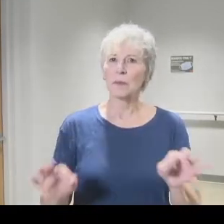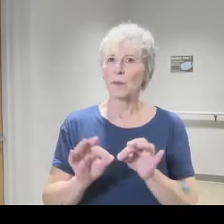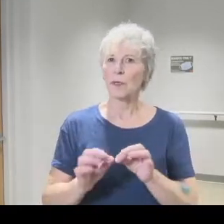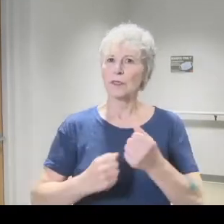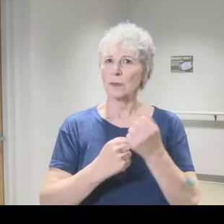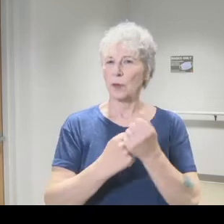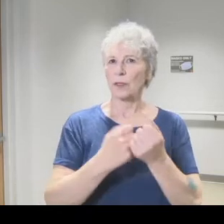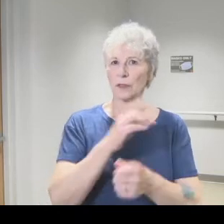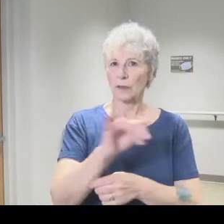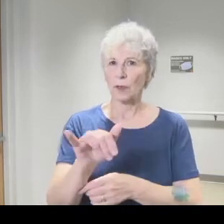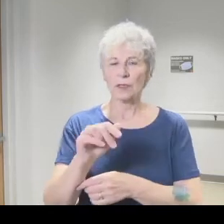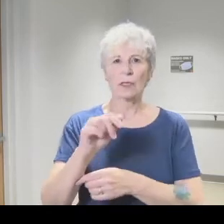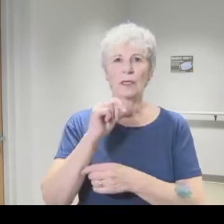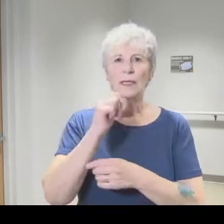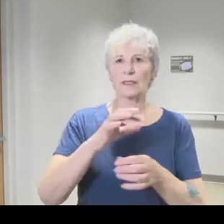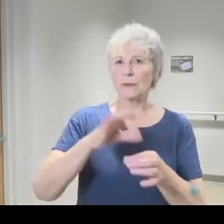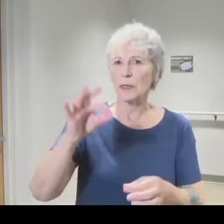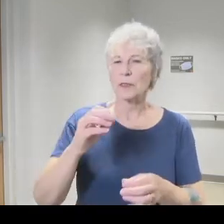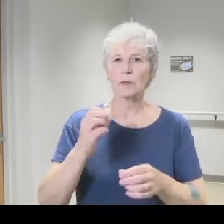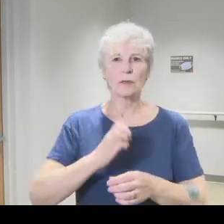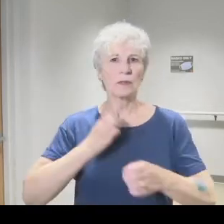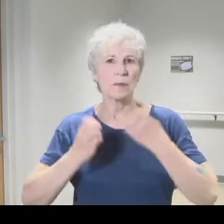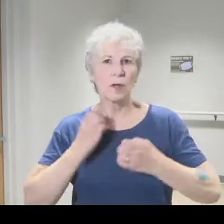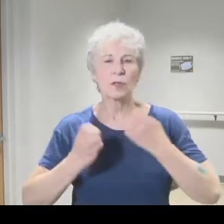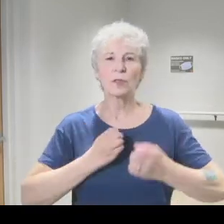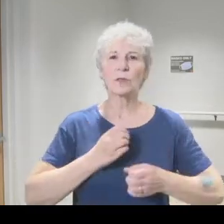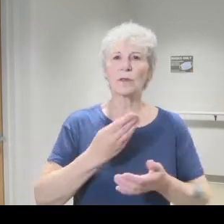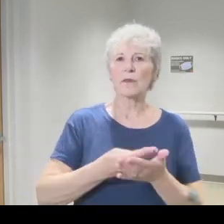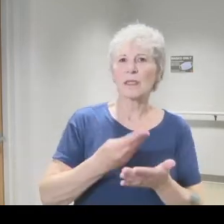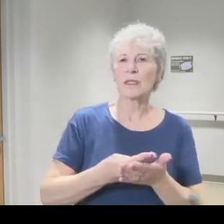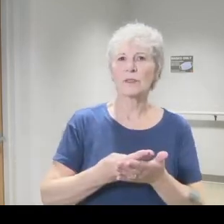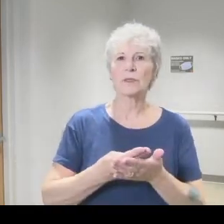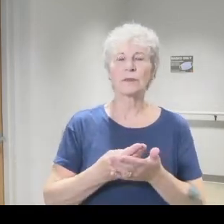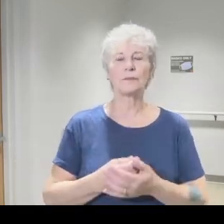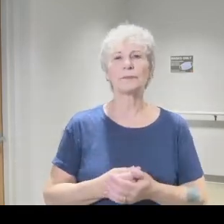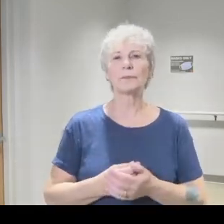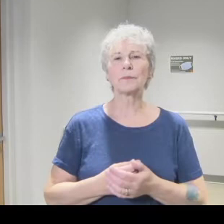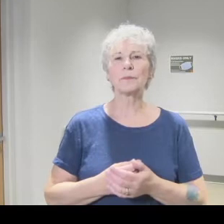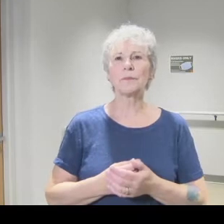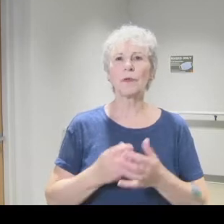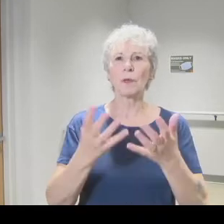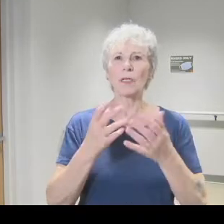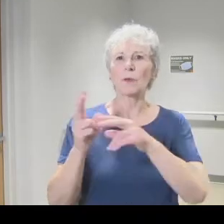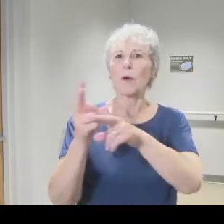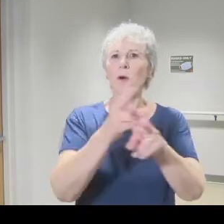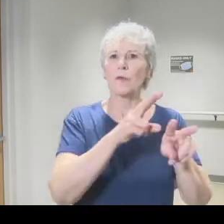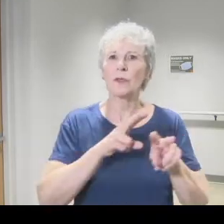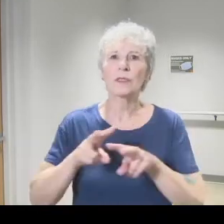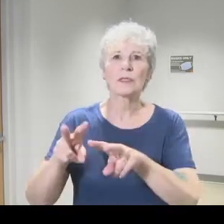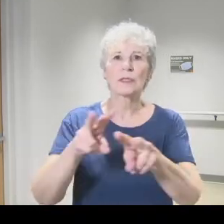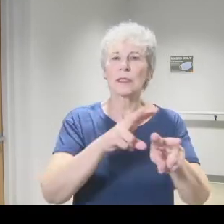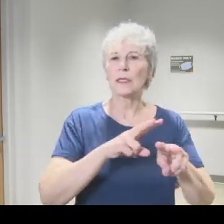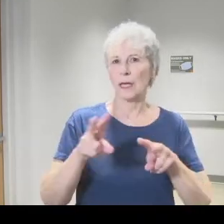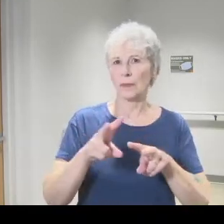not just financial, that's spiritual, emotional, pastoral. We are seeking to oversee them in an extraordinary way, and